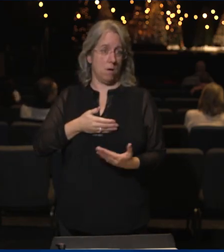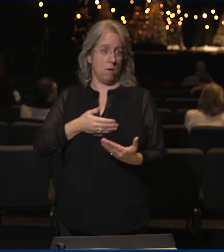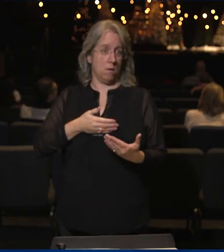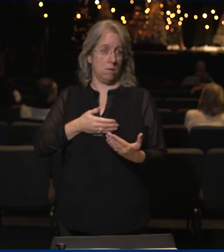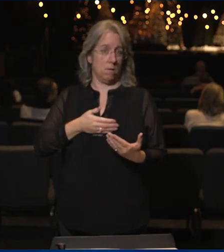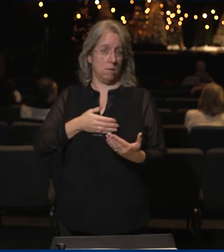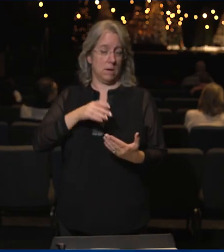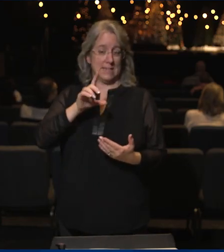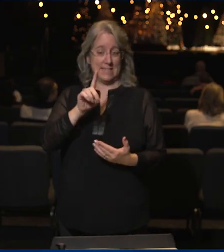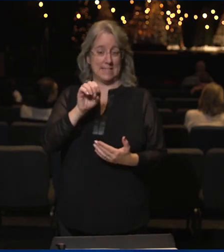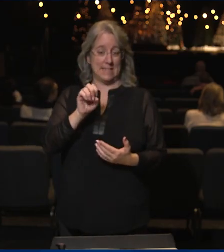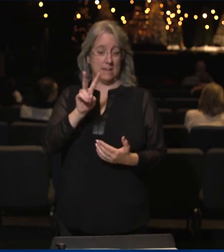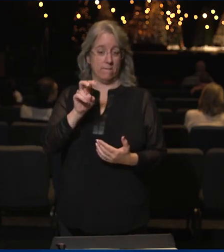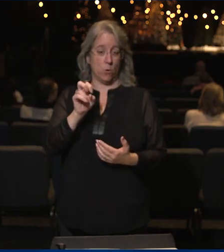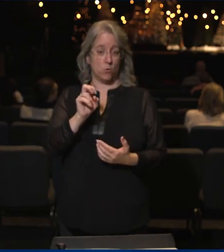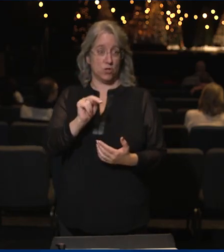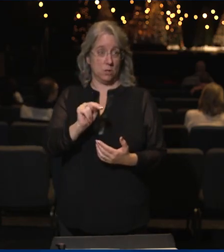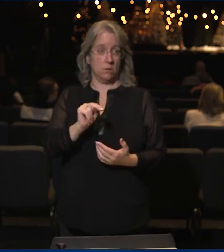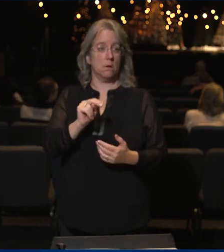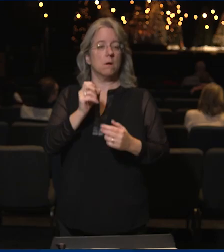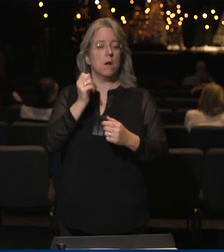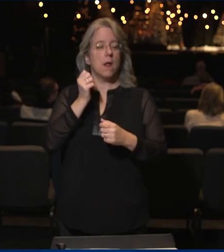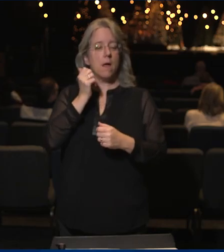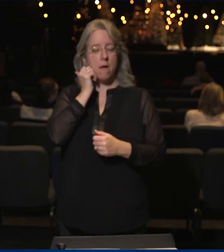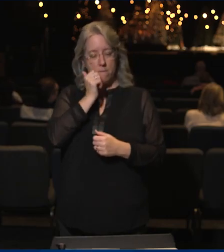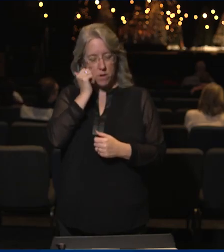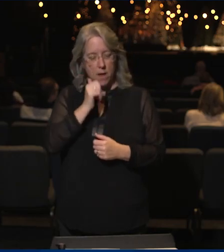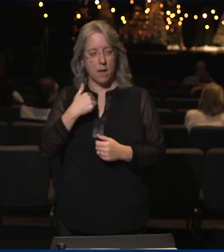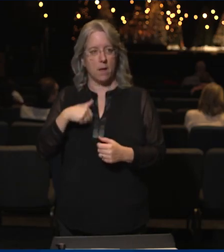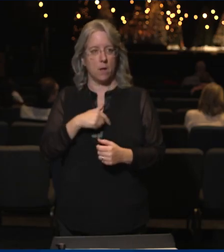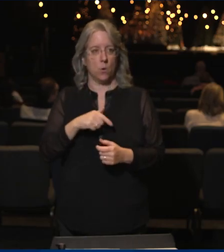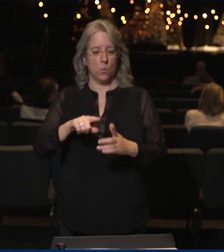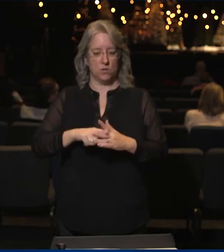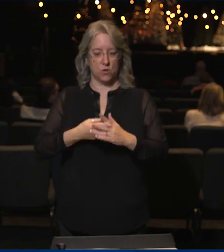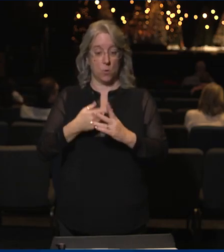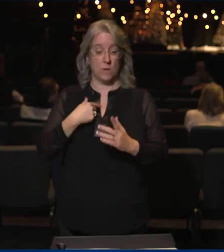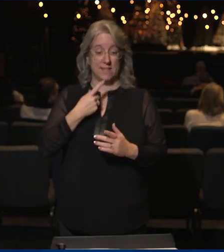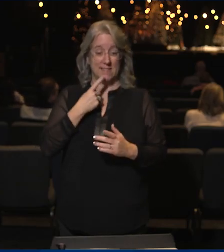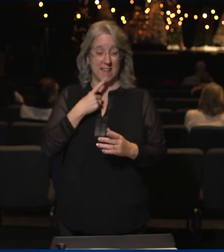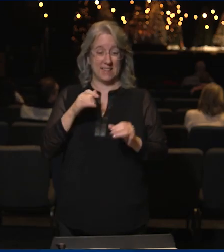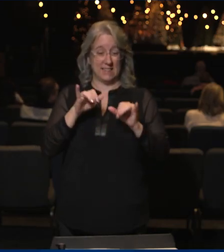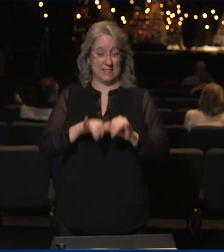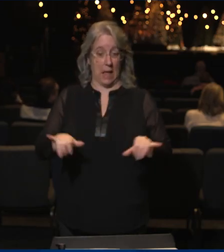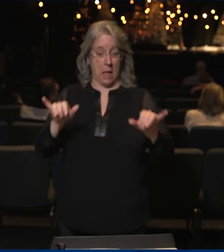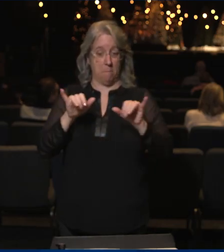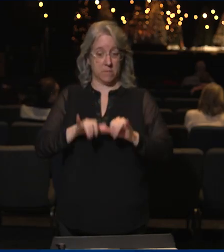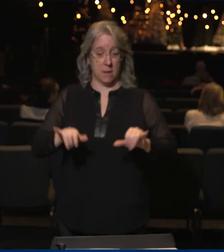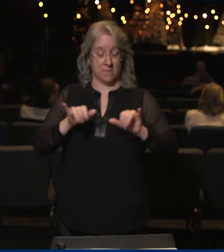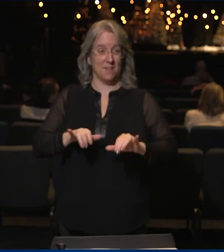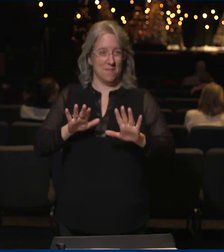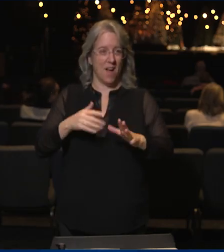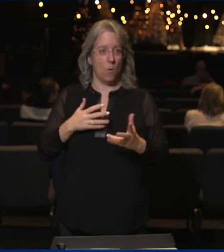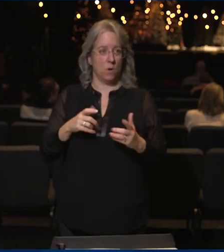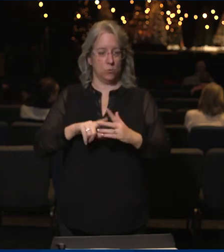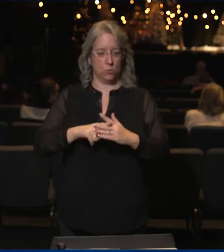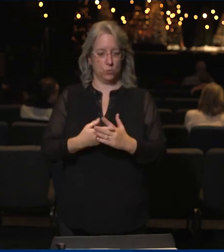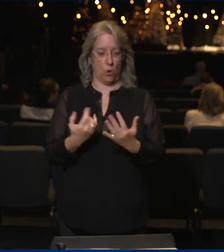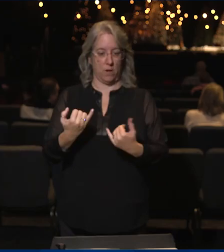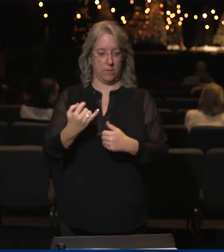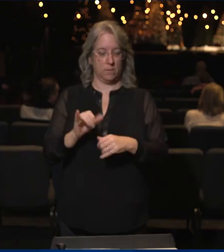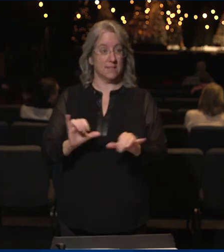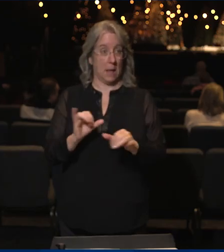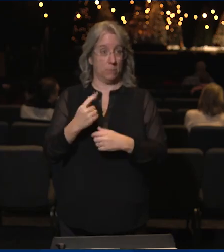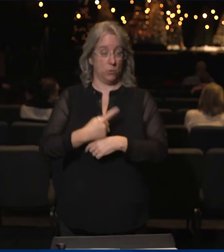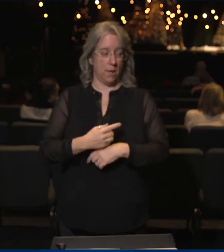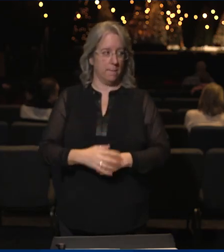little just liturgy every day, and we say the same thing, and I'm going to begin that way today. And as